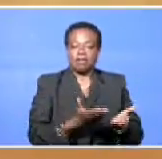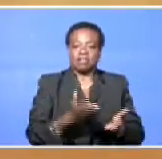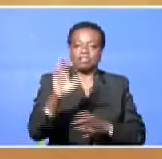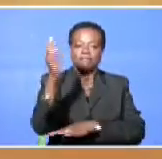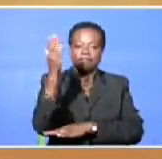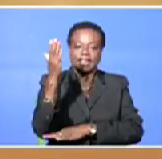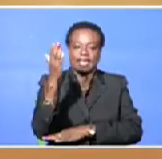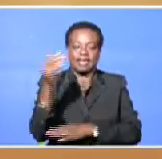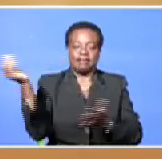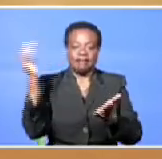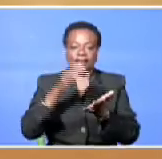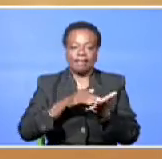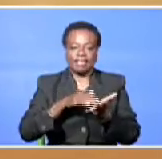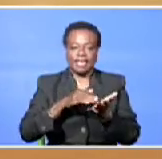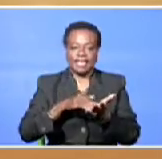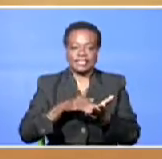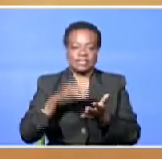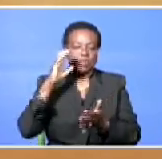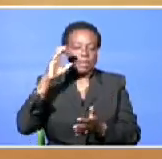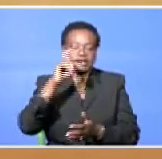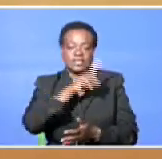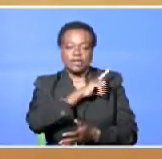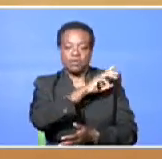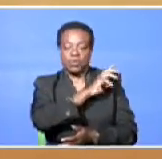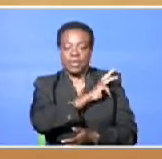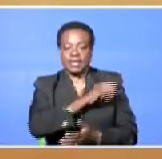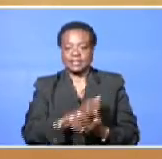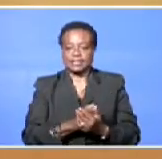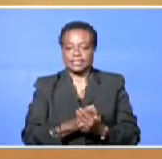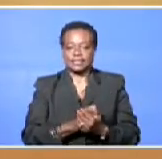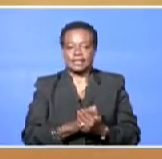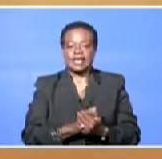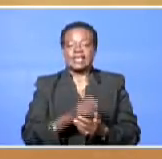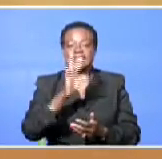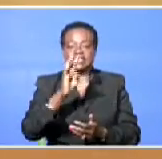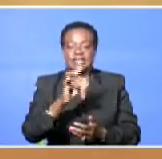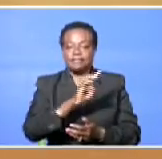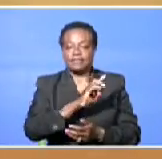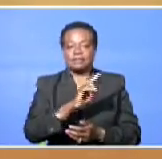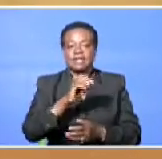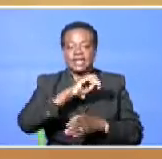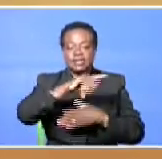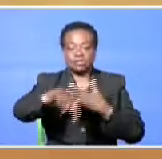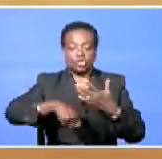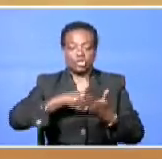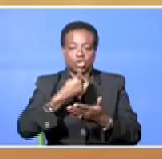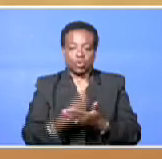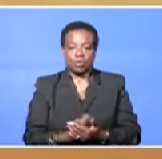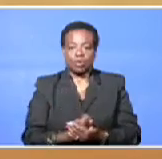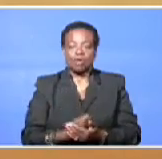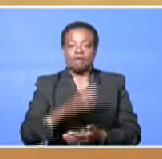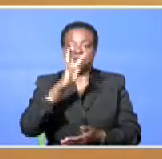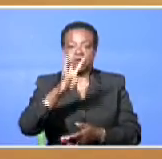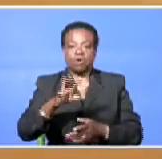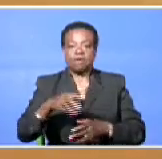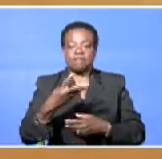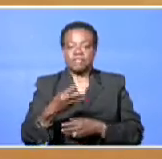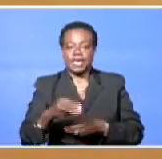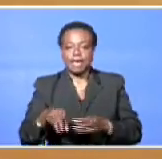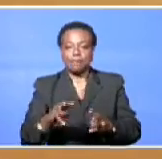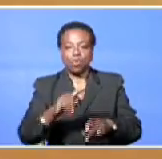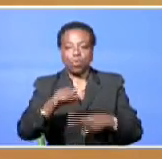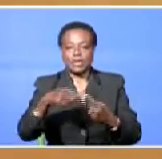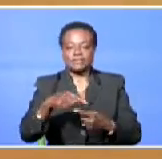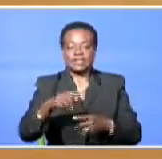and Chloe Weeks. Plenty of breaks of serve in the first set, 7 in total. Thankfully, 4 of those went the way of Team